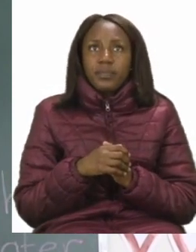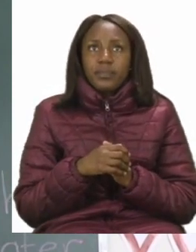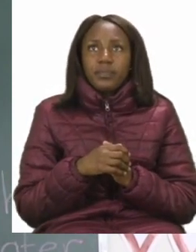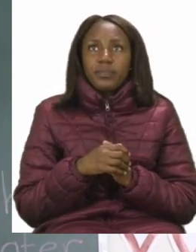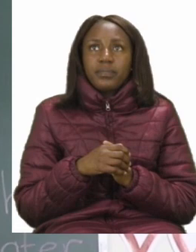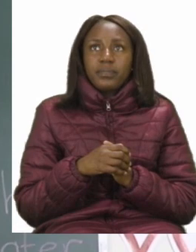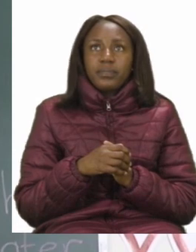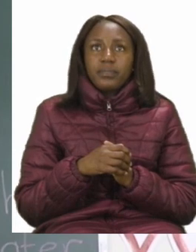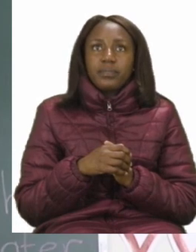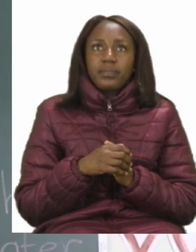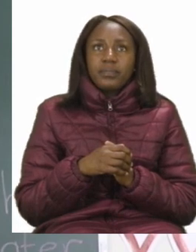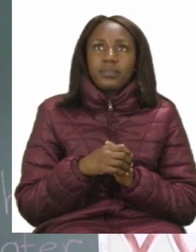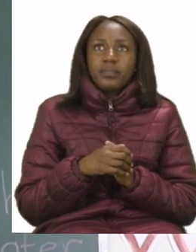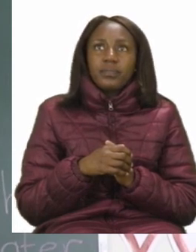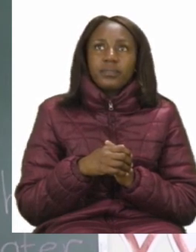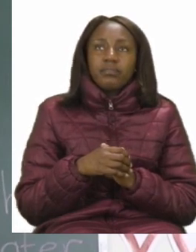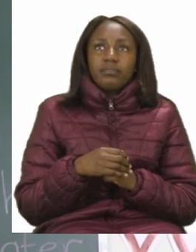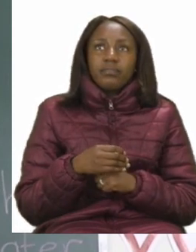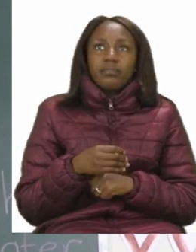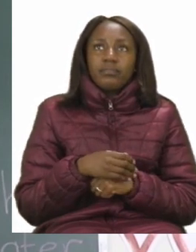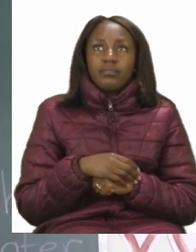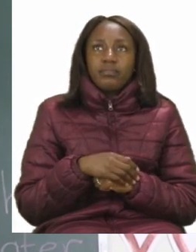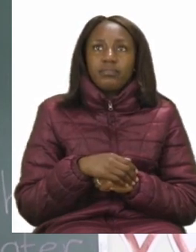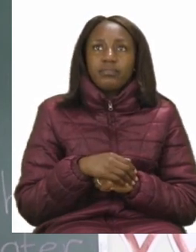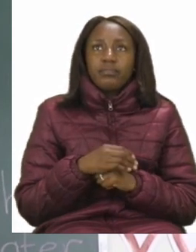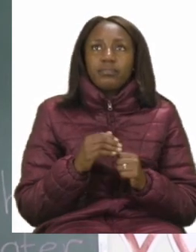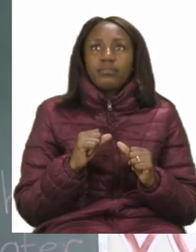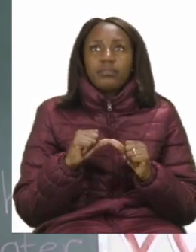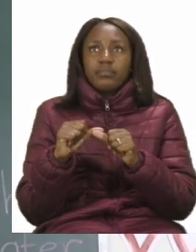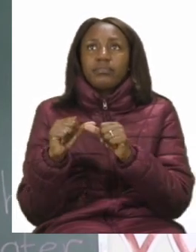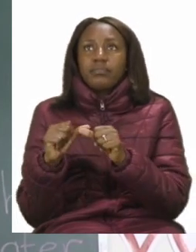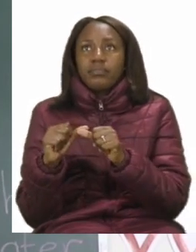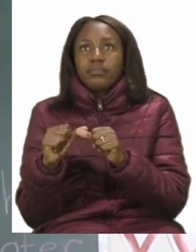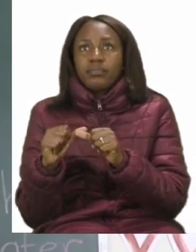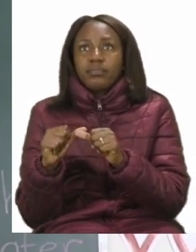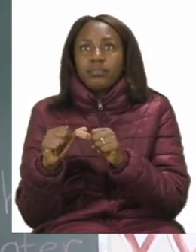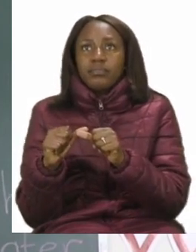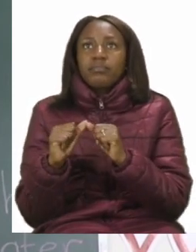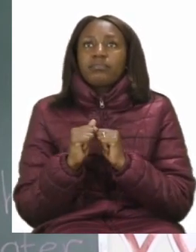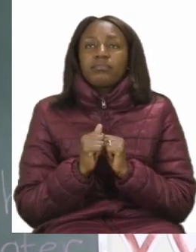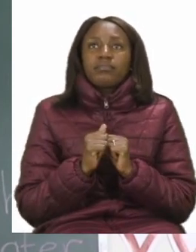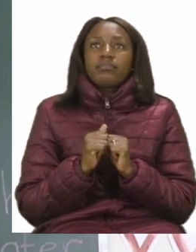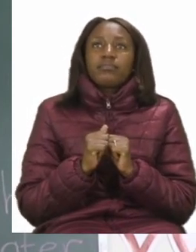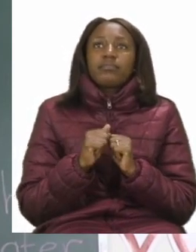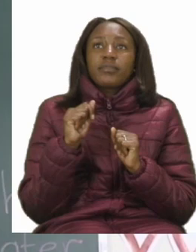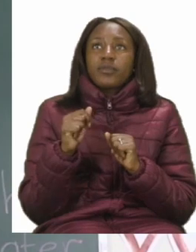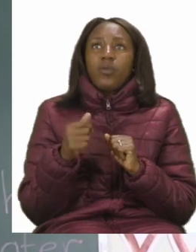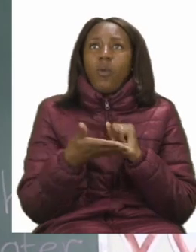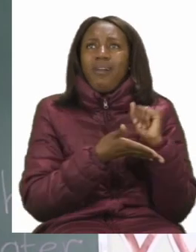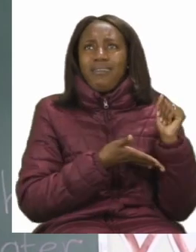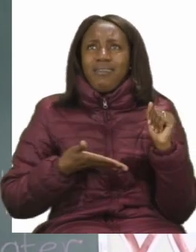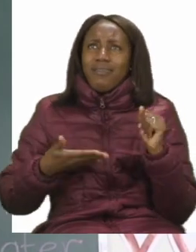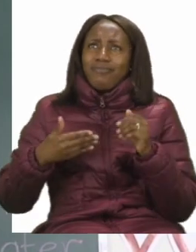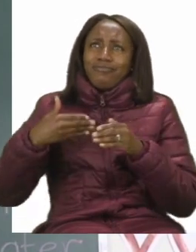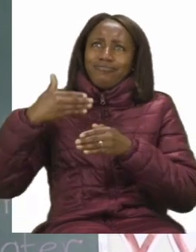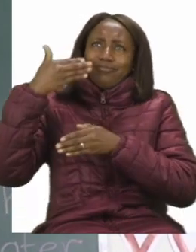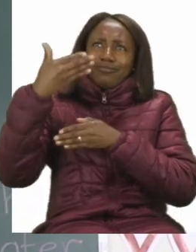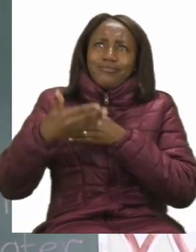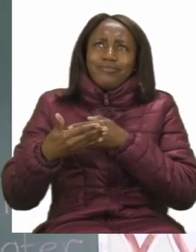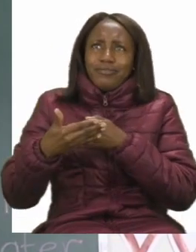Okay, let's move on to the next one where we have to show half an hour